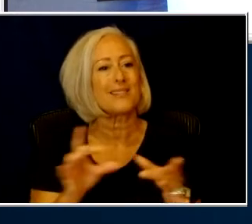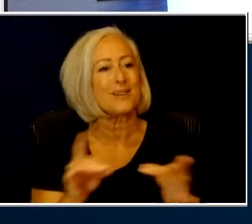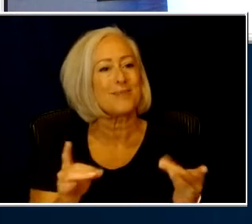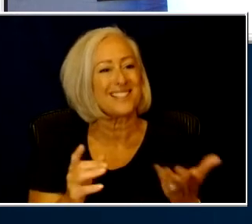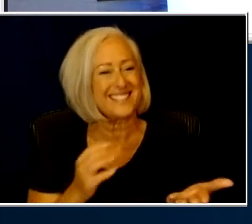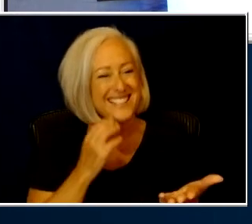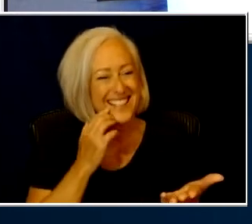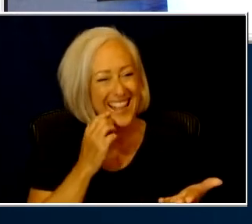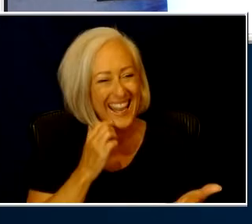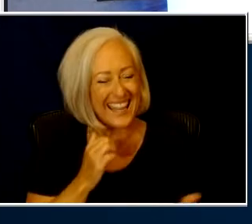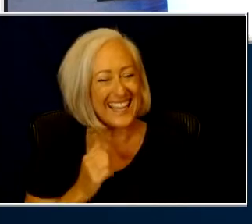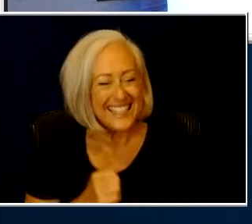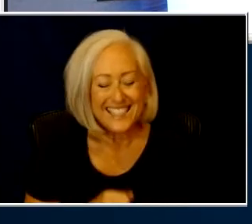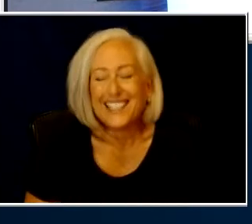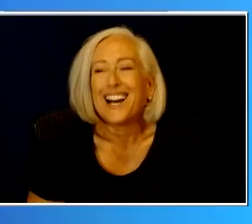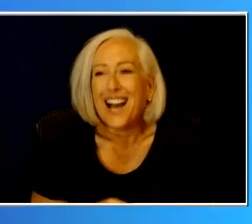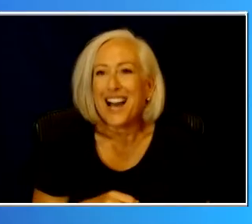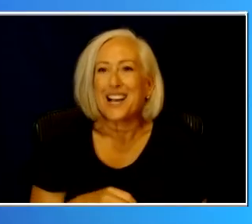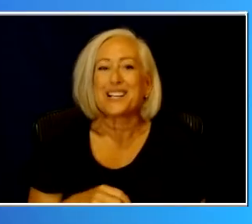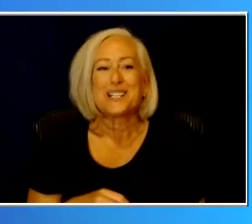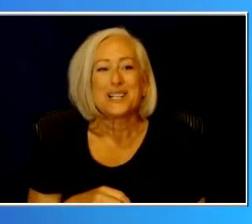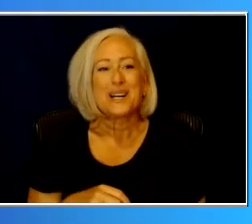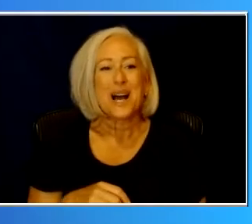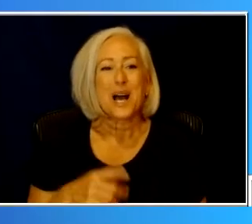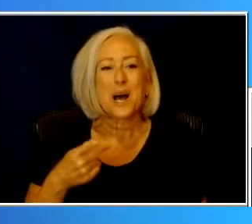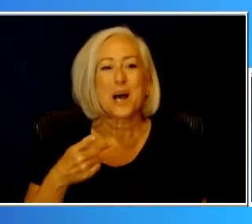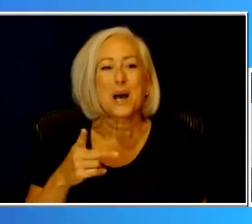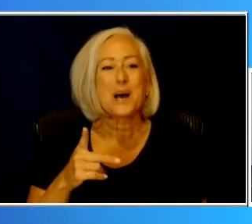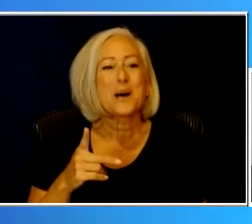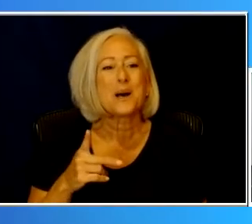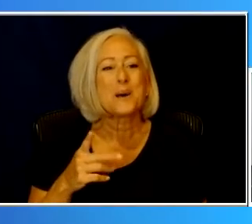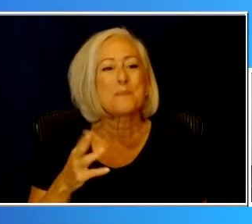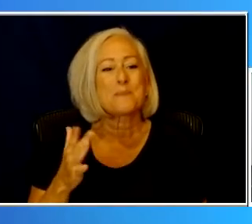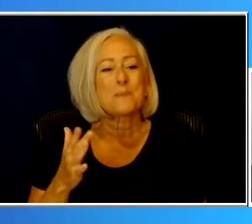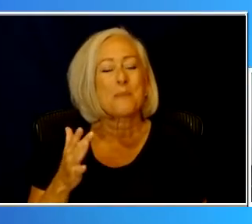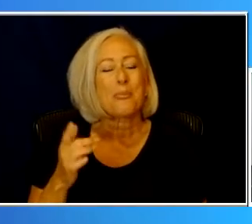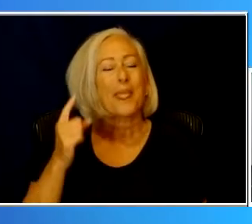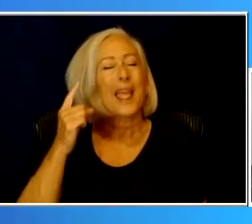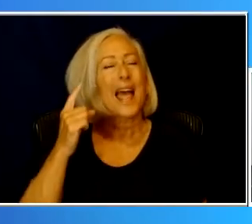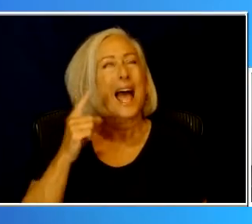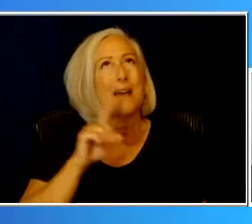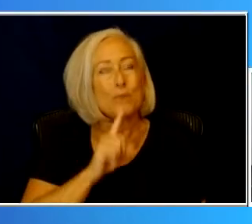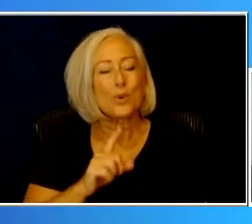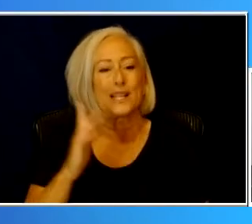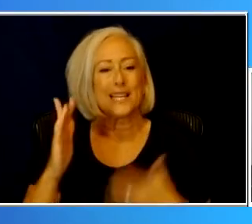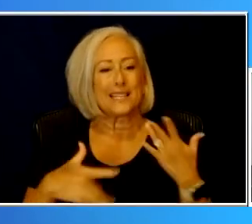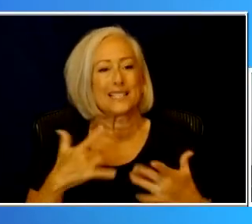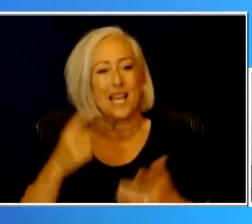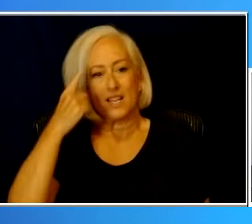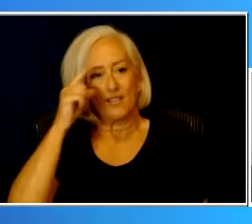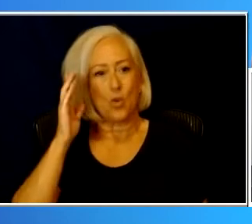Our parting words? Your parting words. I think that I'm so excited for the future